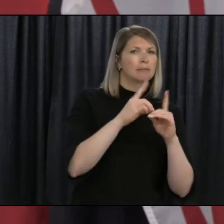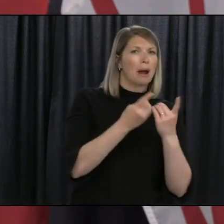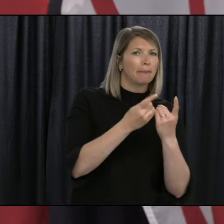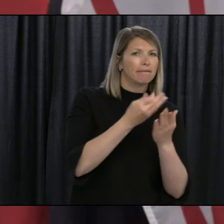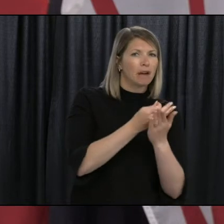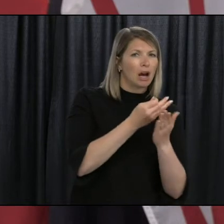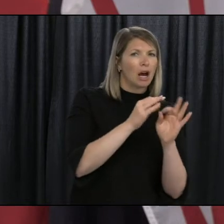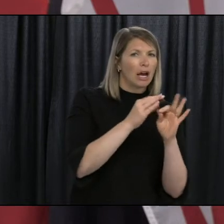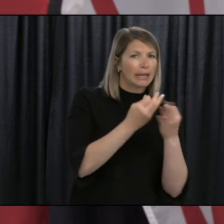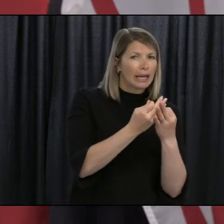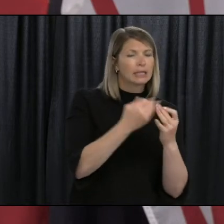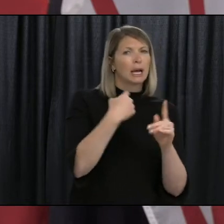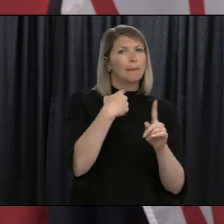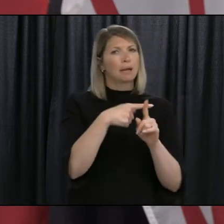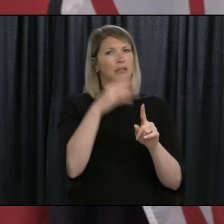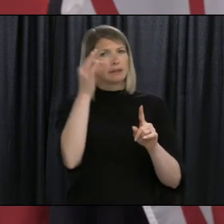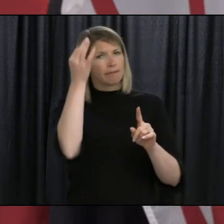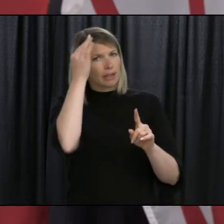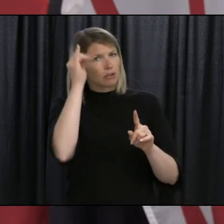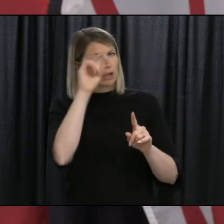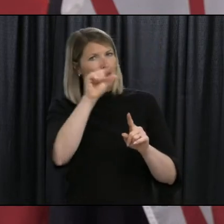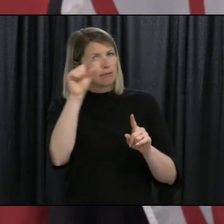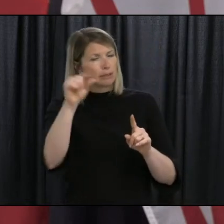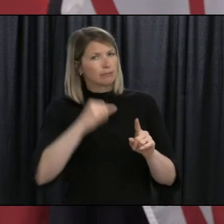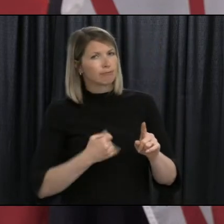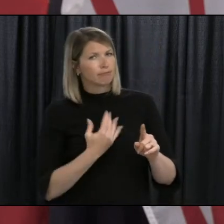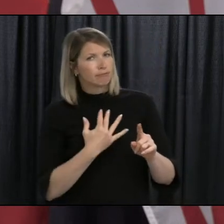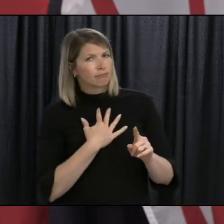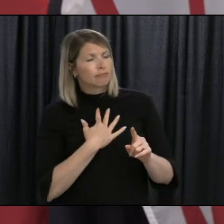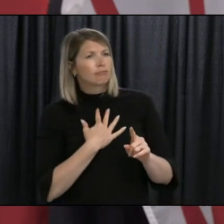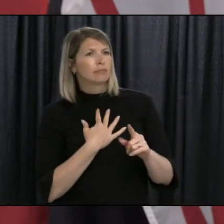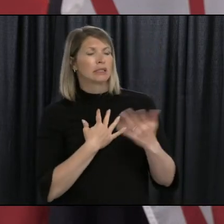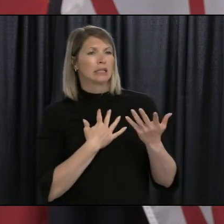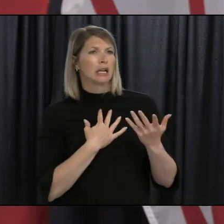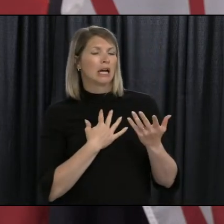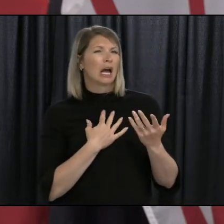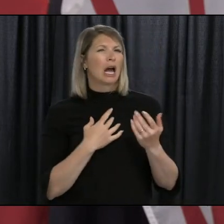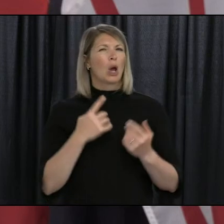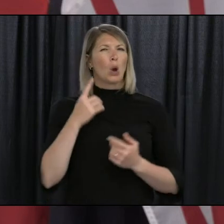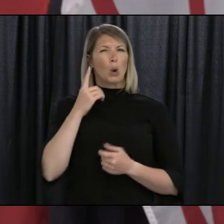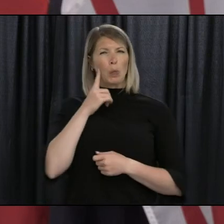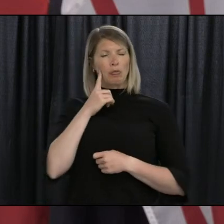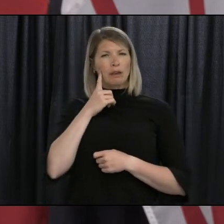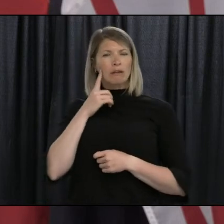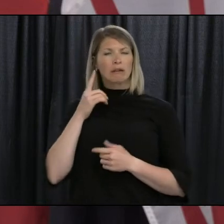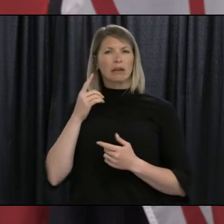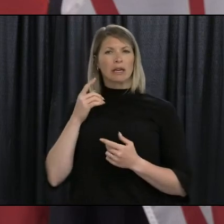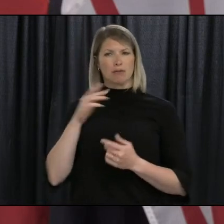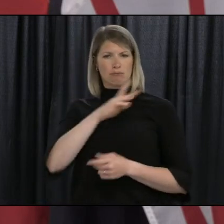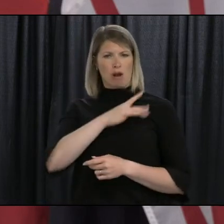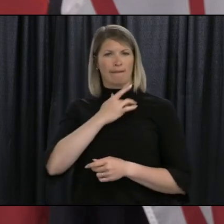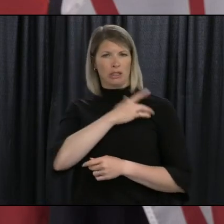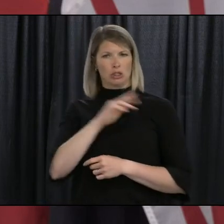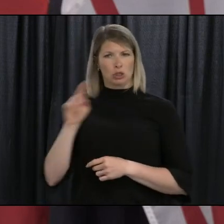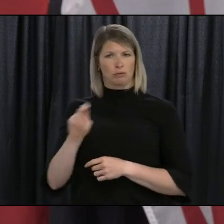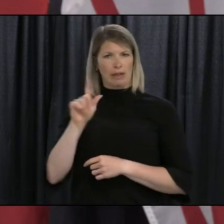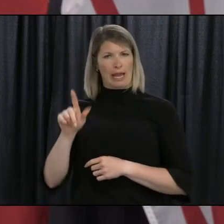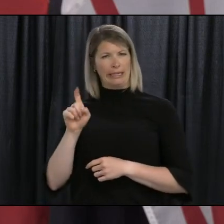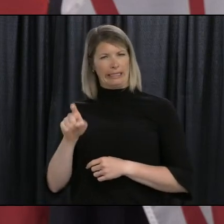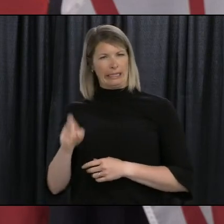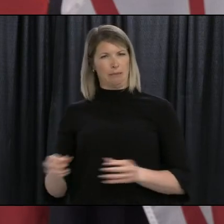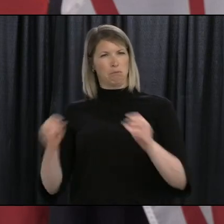these fiscal problems have been around for a long time now. Does the province need to do more to show what it's doing to get its own financial house in order before you can expect any more help